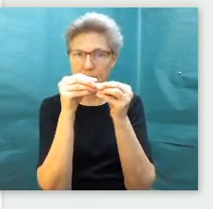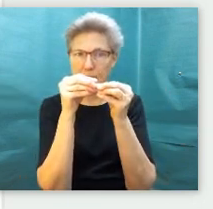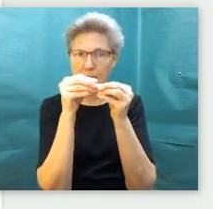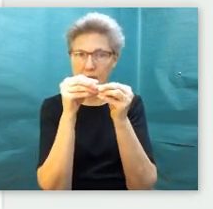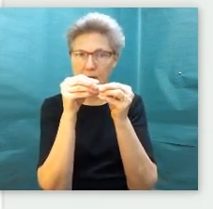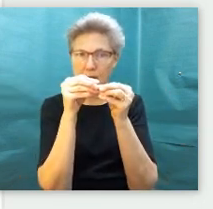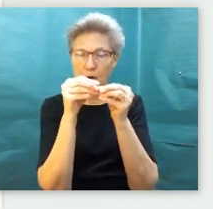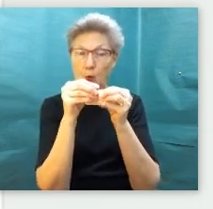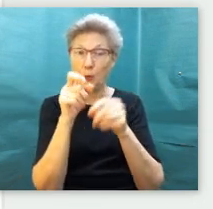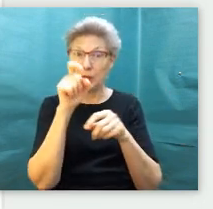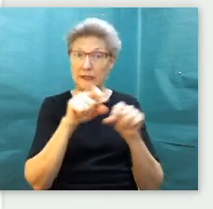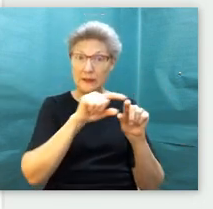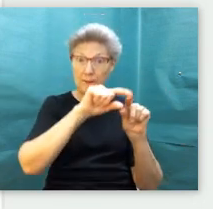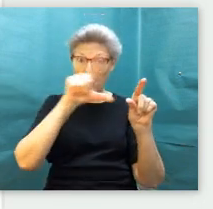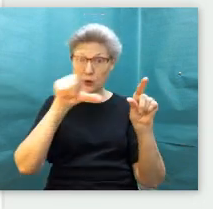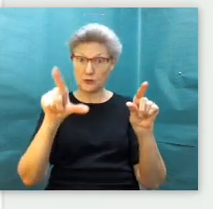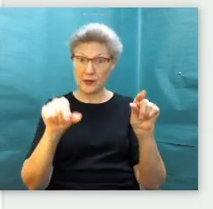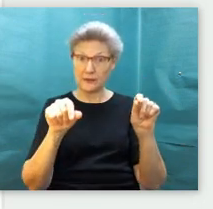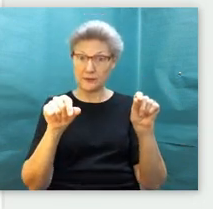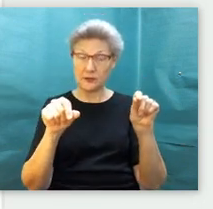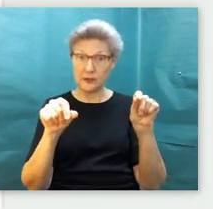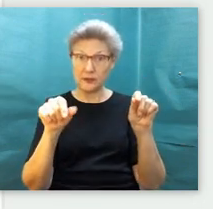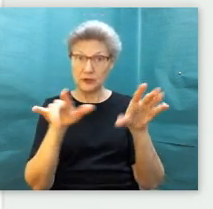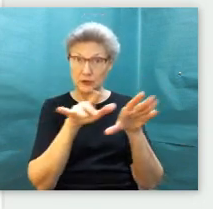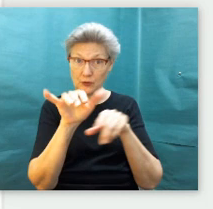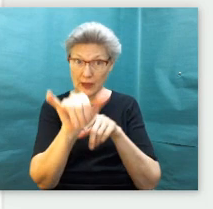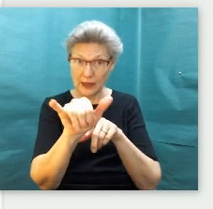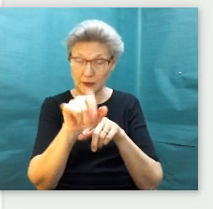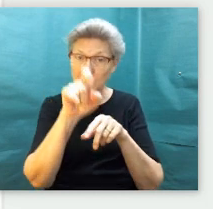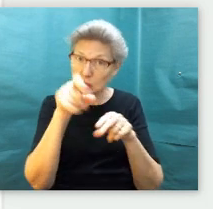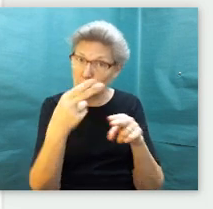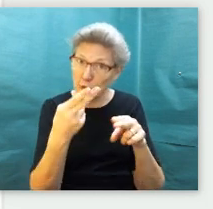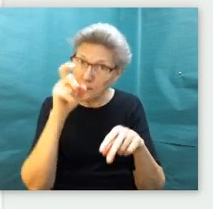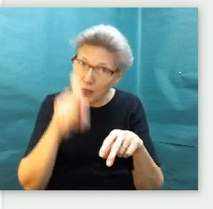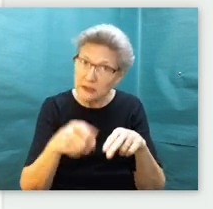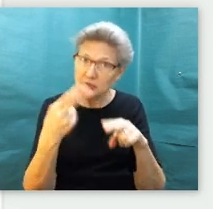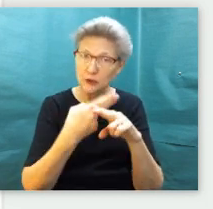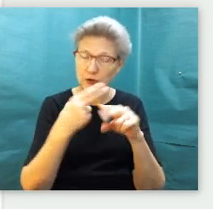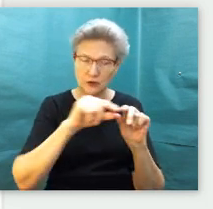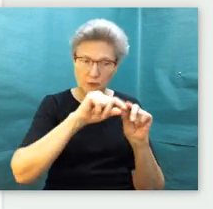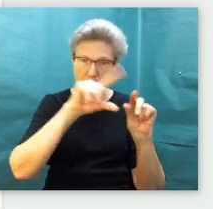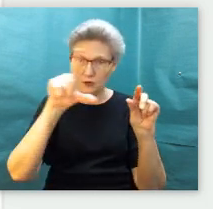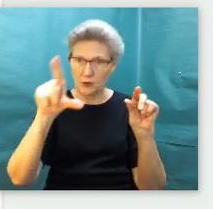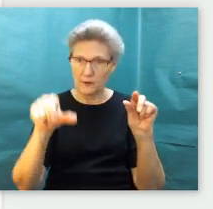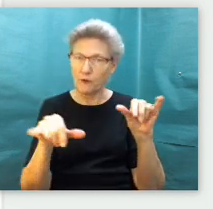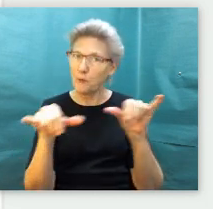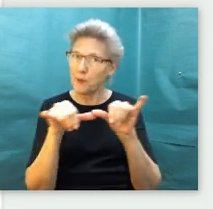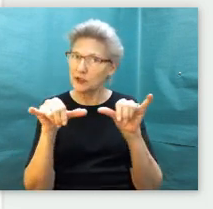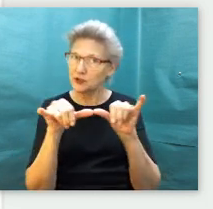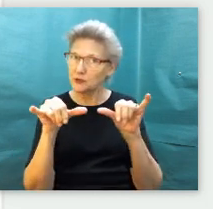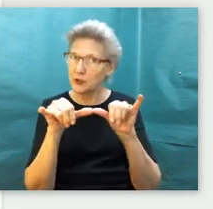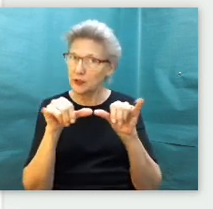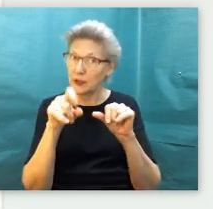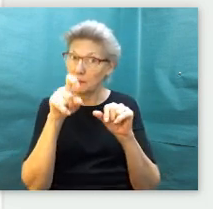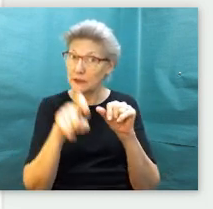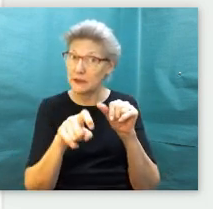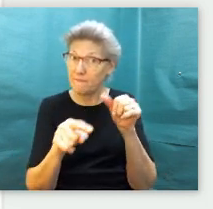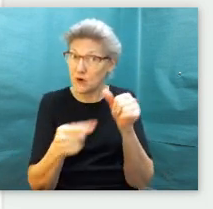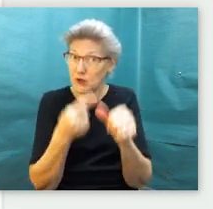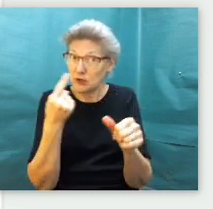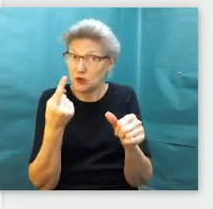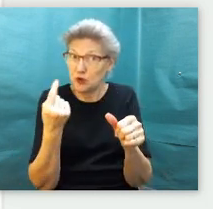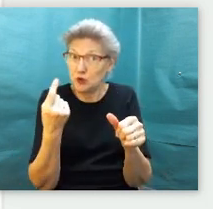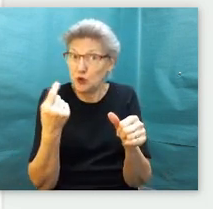our handy protractor to do that. So what we know we need to do when using our protractor is